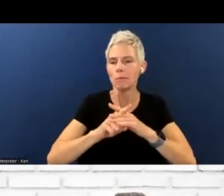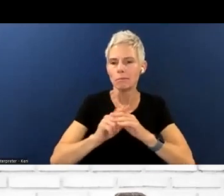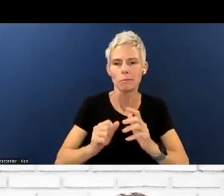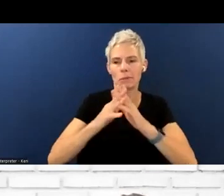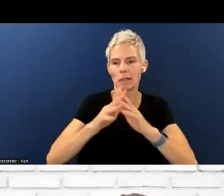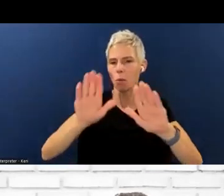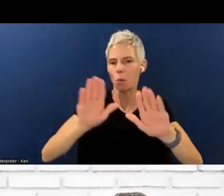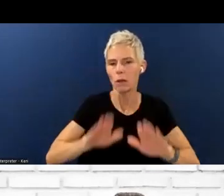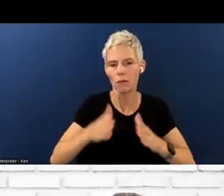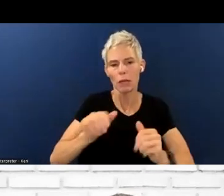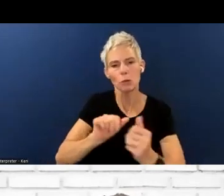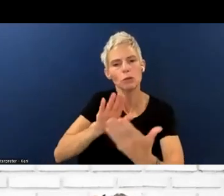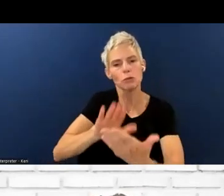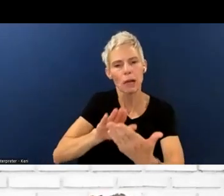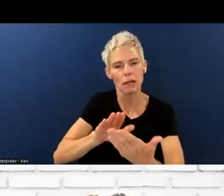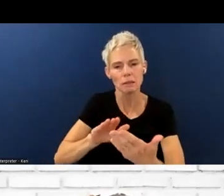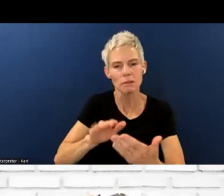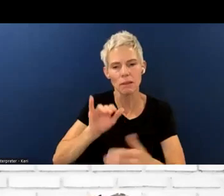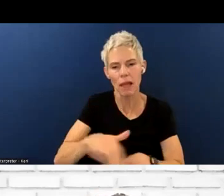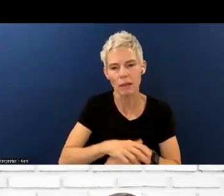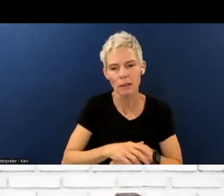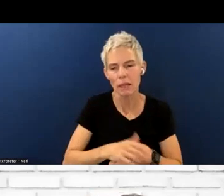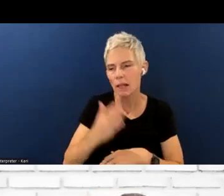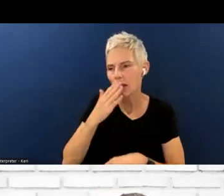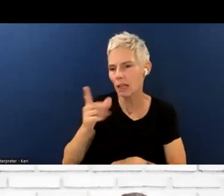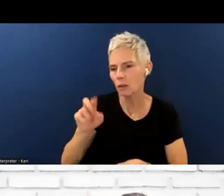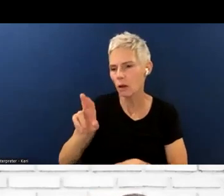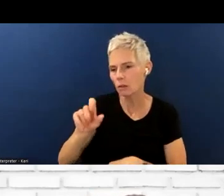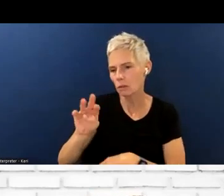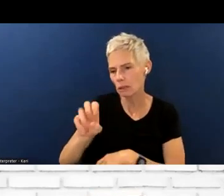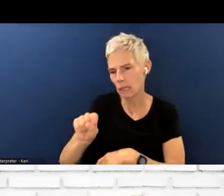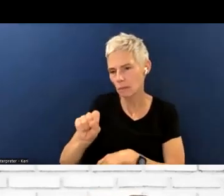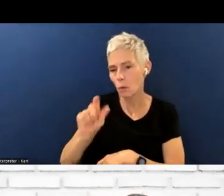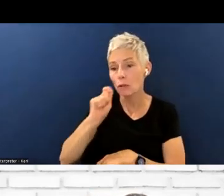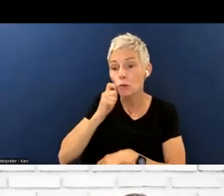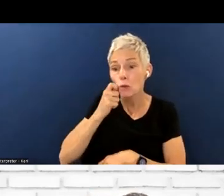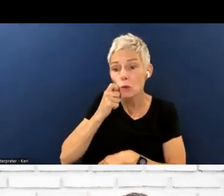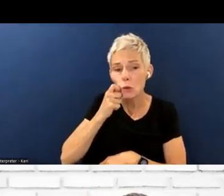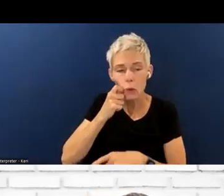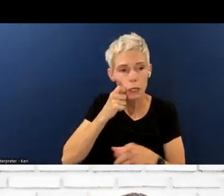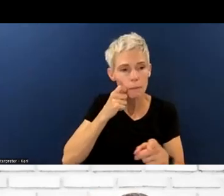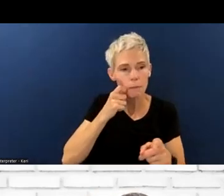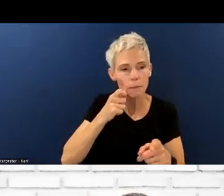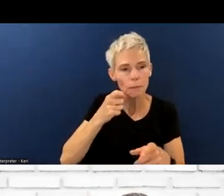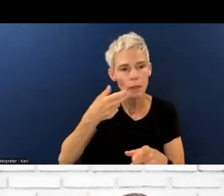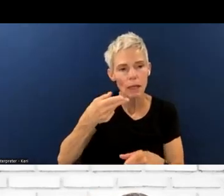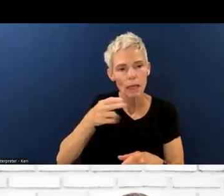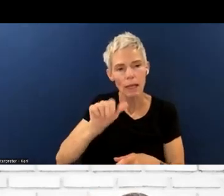think will be something we'll be looking at. Thank you, Dr. Sims. I think also what's cool is Hafiza goes into,